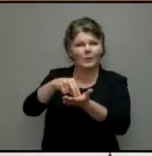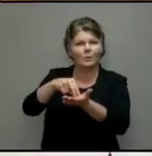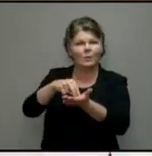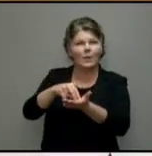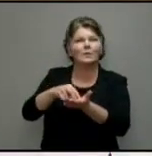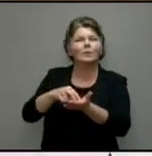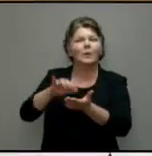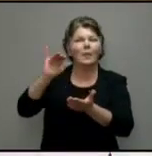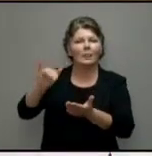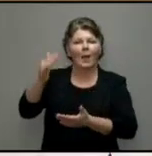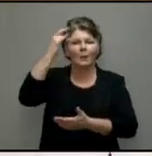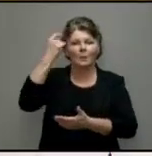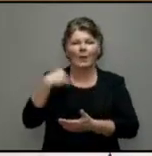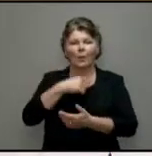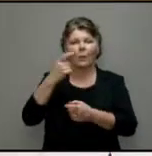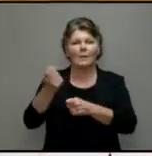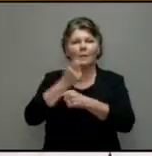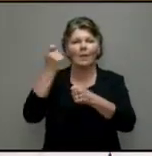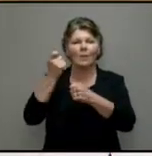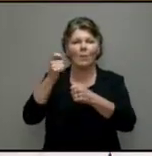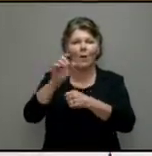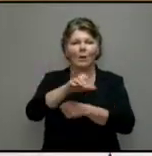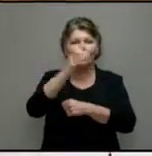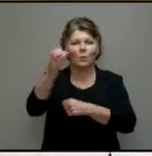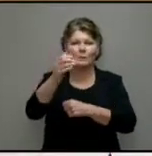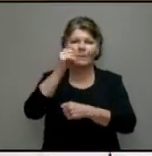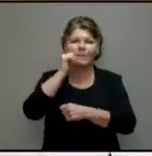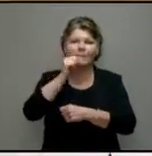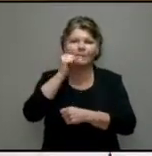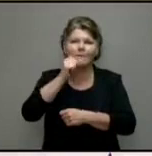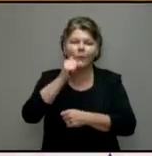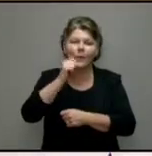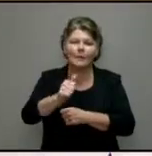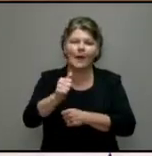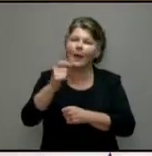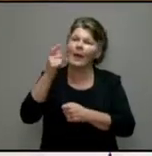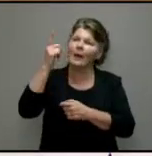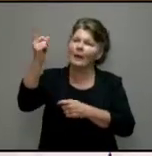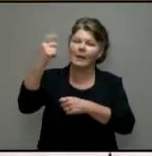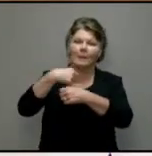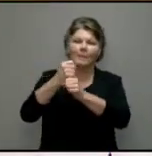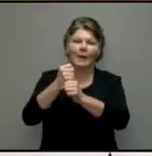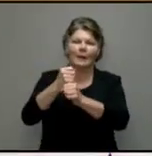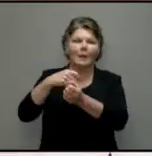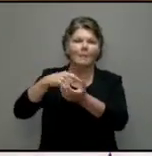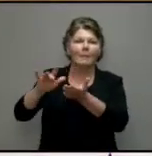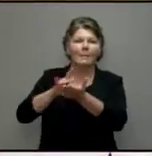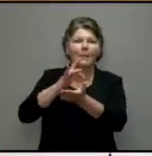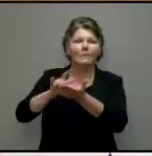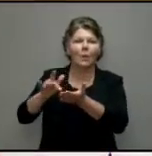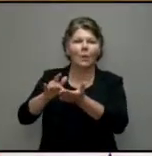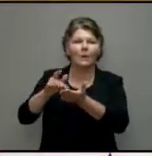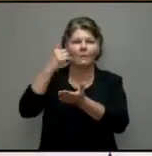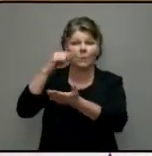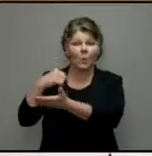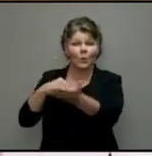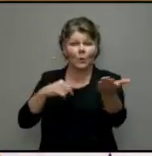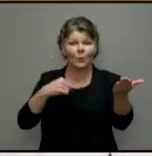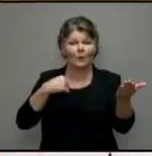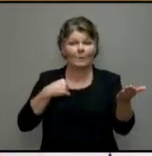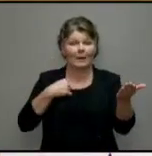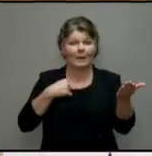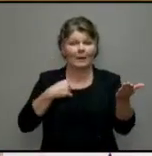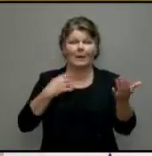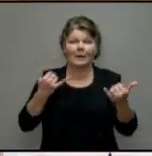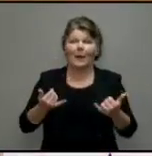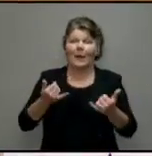day, the way Jesus made it, paid for it, just for you. Amen. And now may the peace